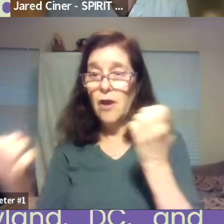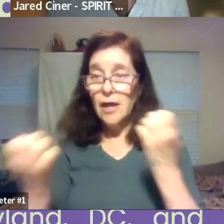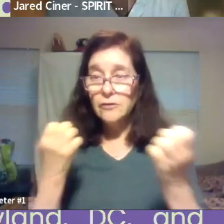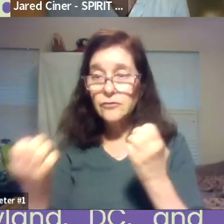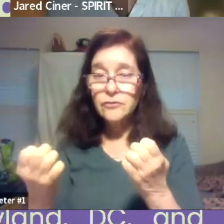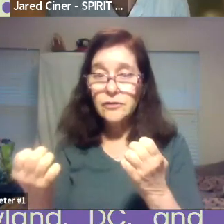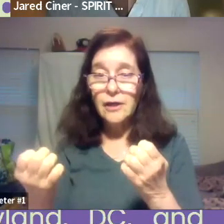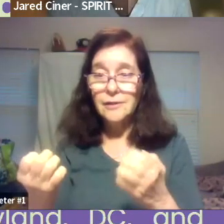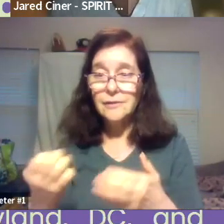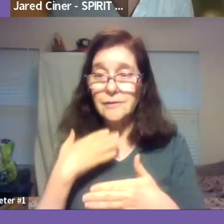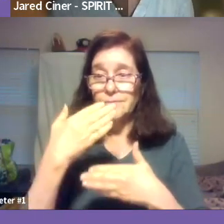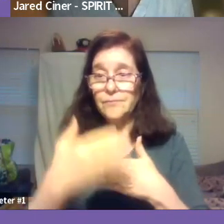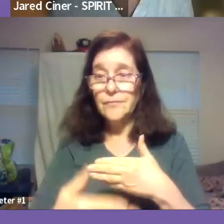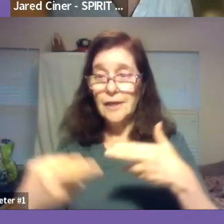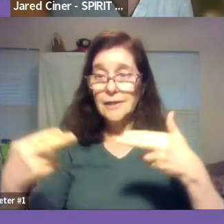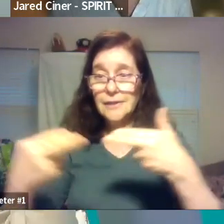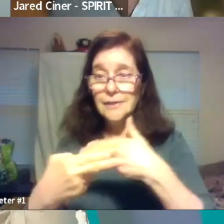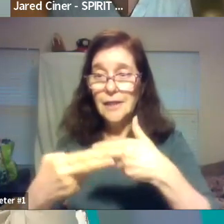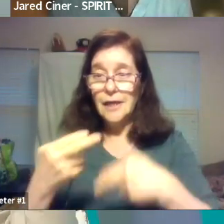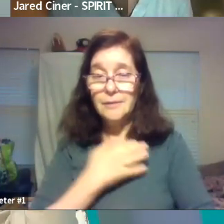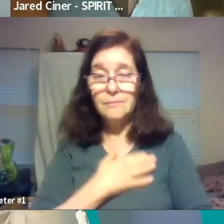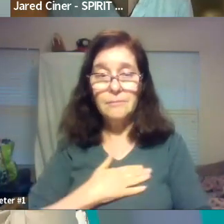Next slide, please.